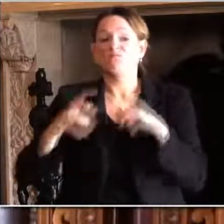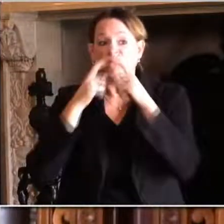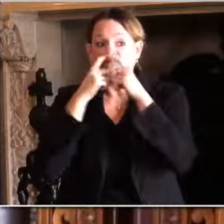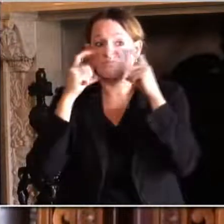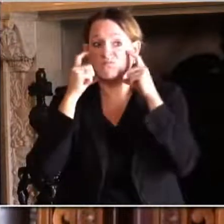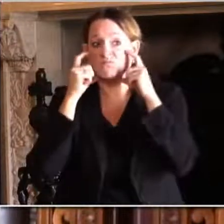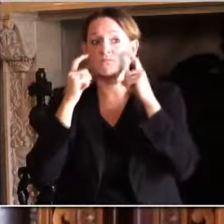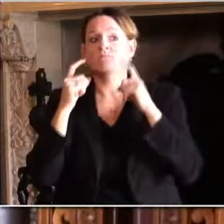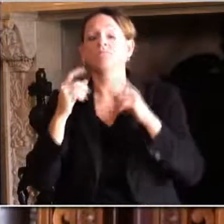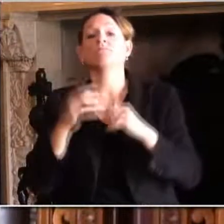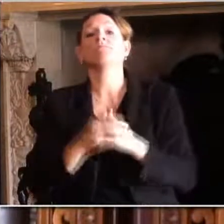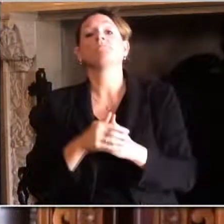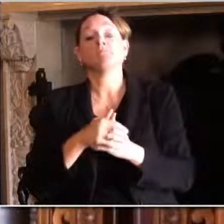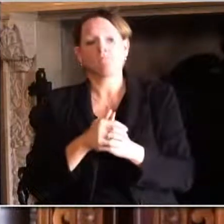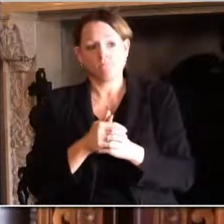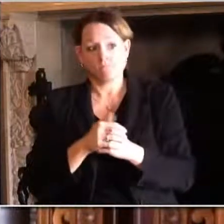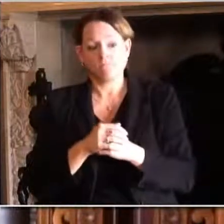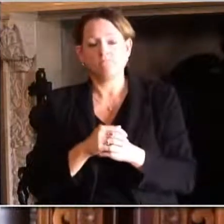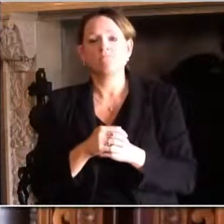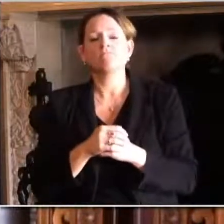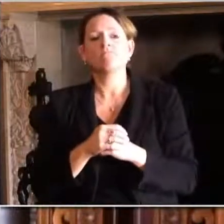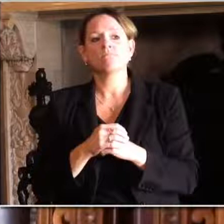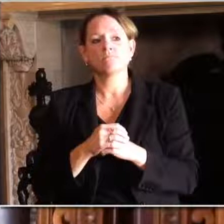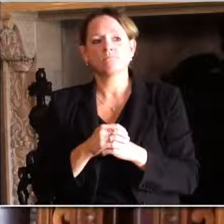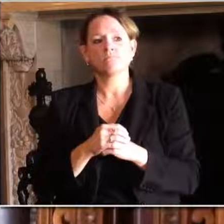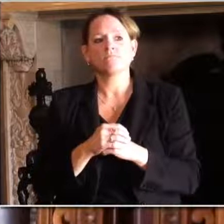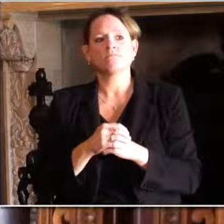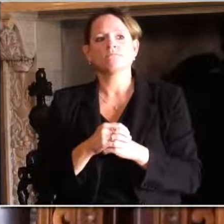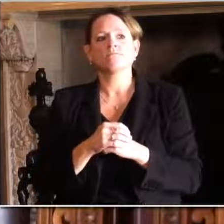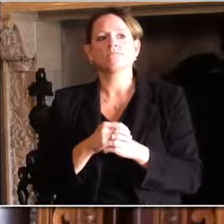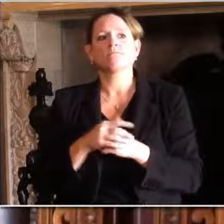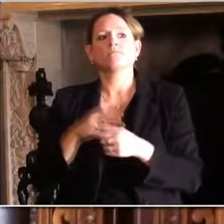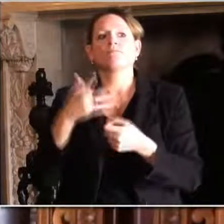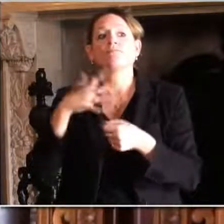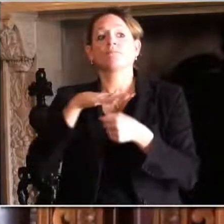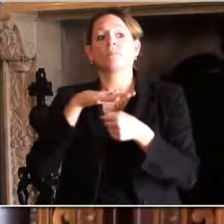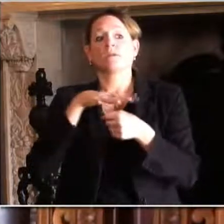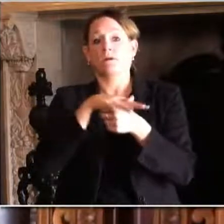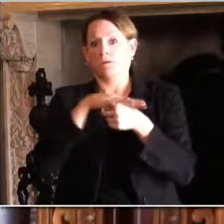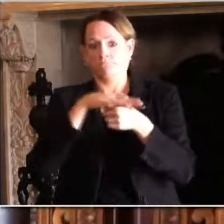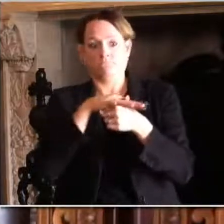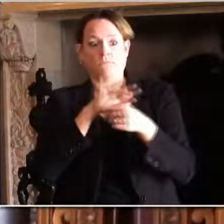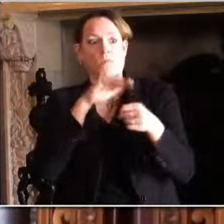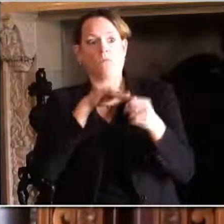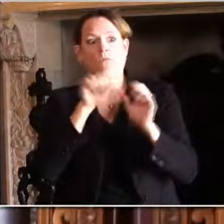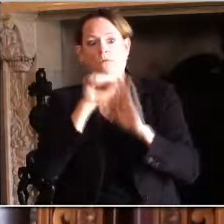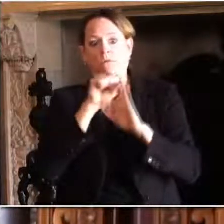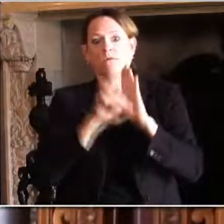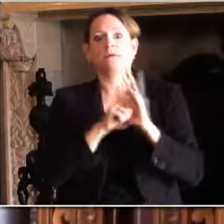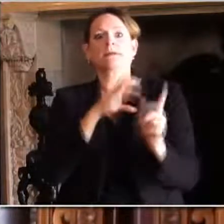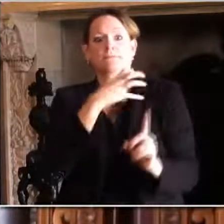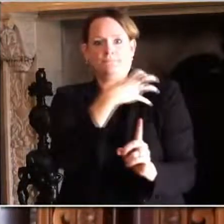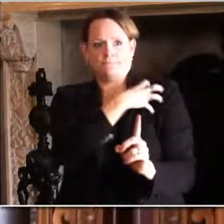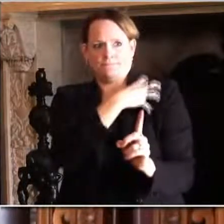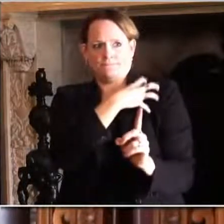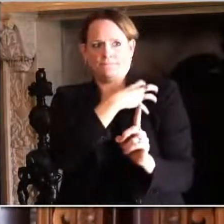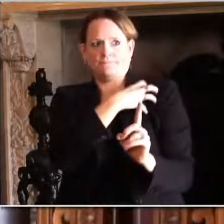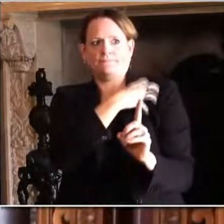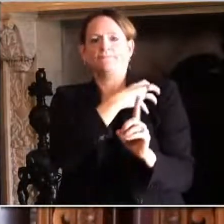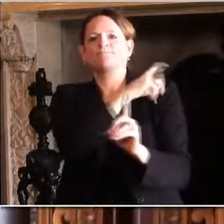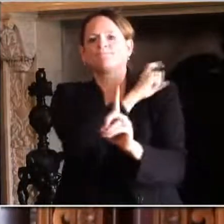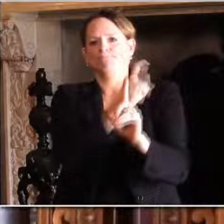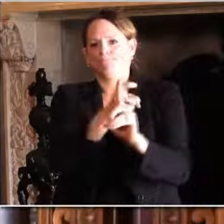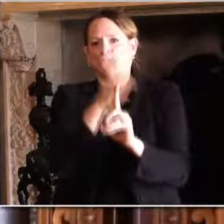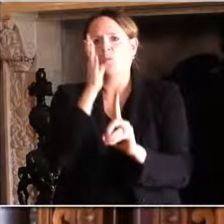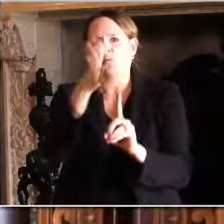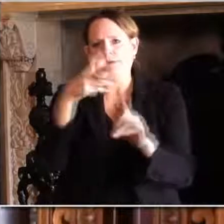district attorneys authority to prosecute civil forfeitures. So if somebody makes a referral over to the district attorney's office, they would be able to